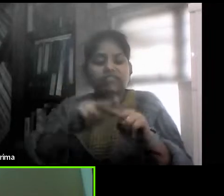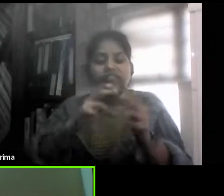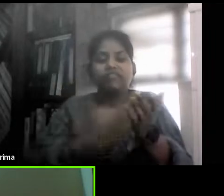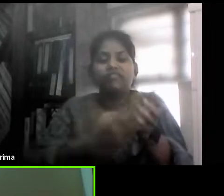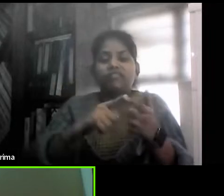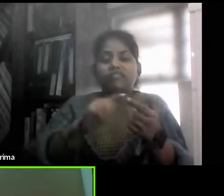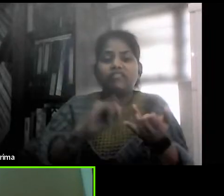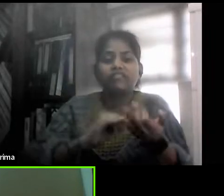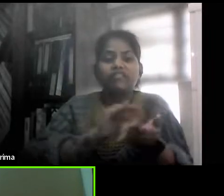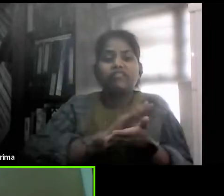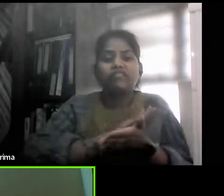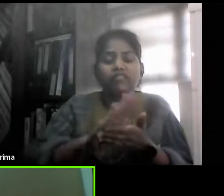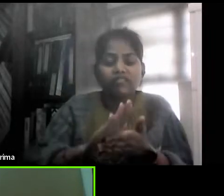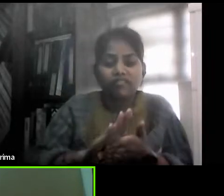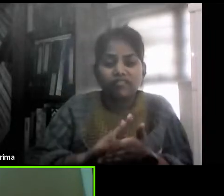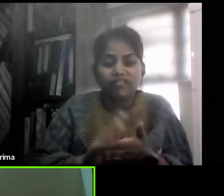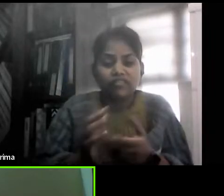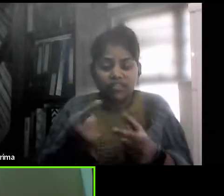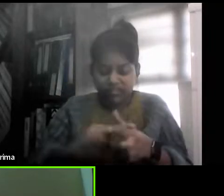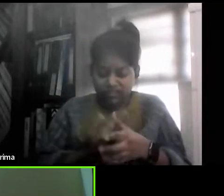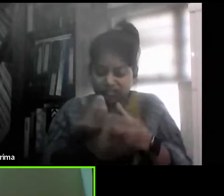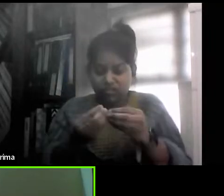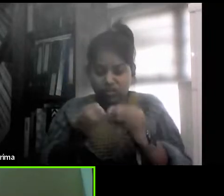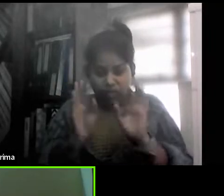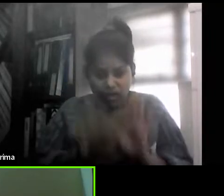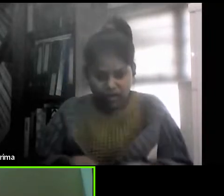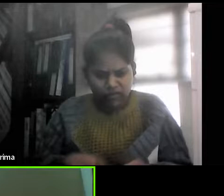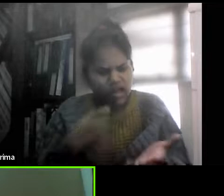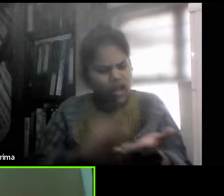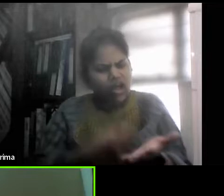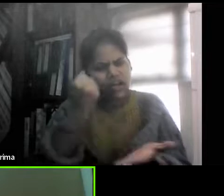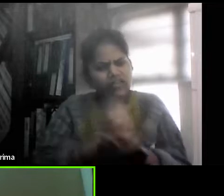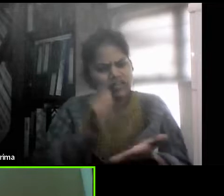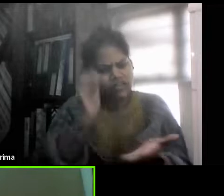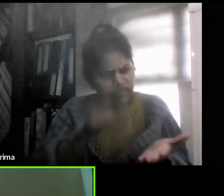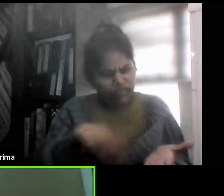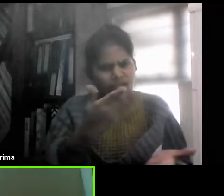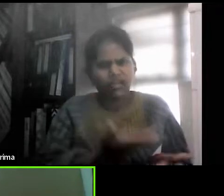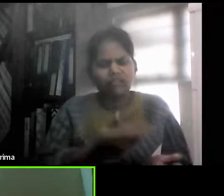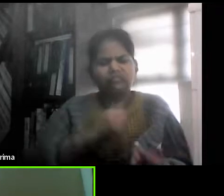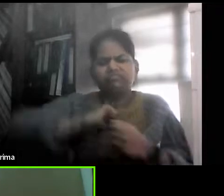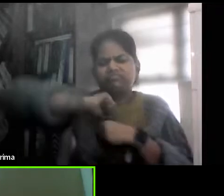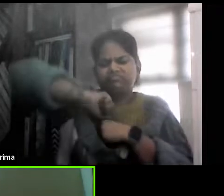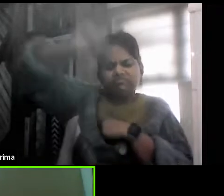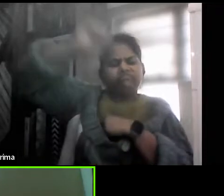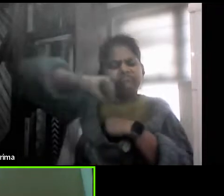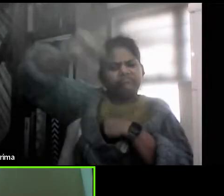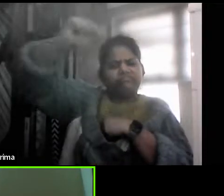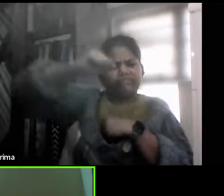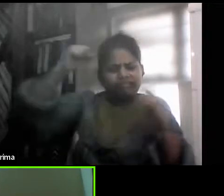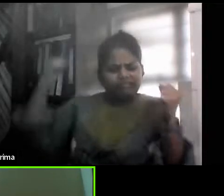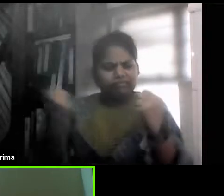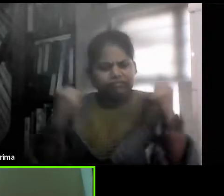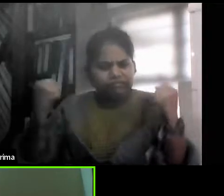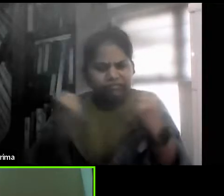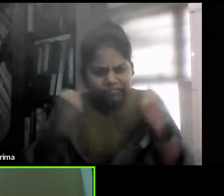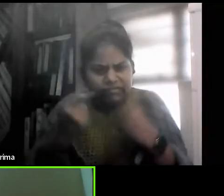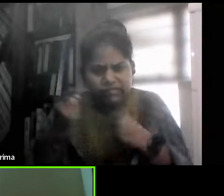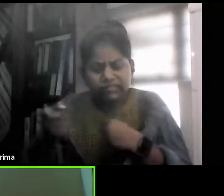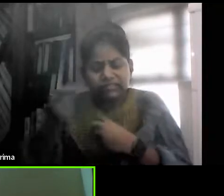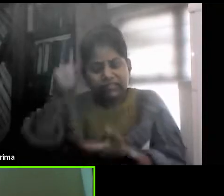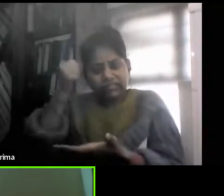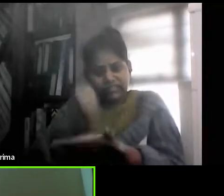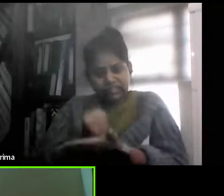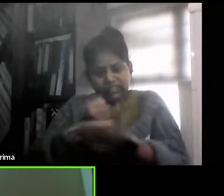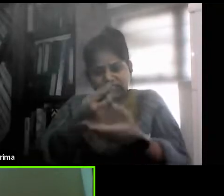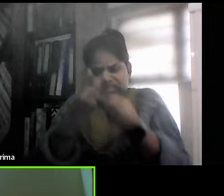to the disability legislation, disability reservation. So they were in a way, fighting for, putting their demands to various